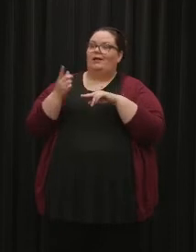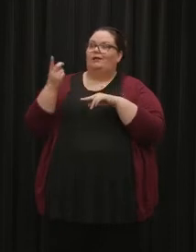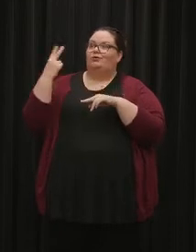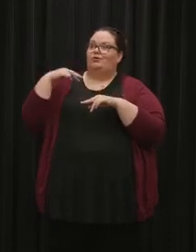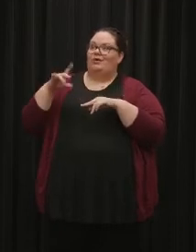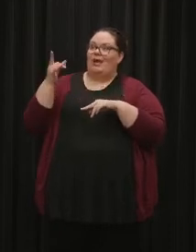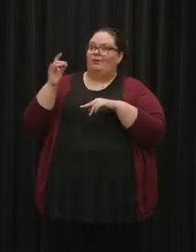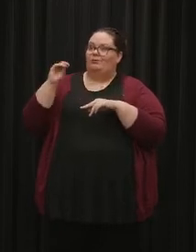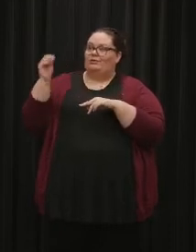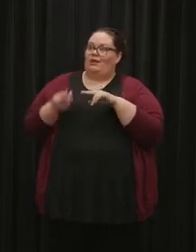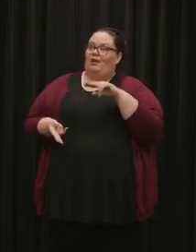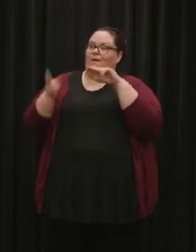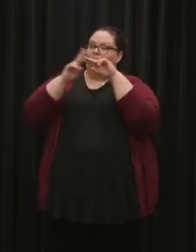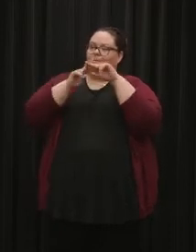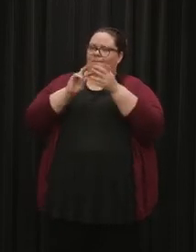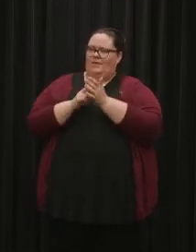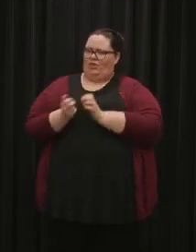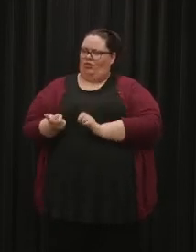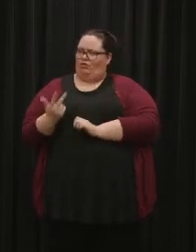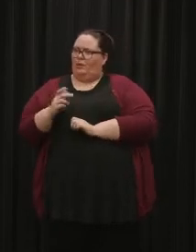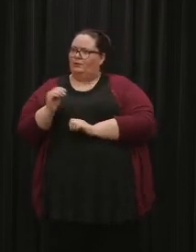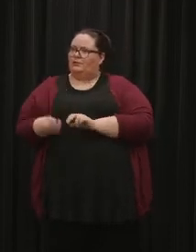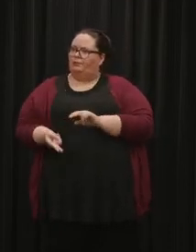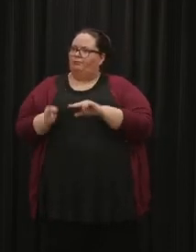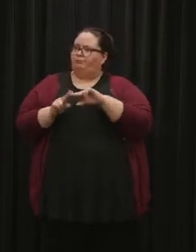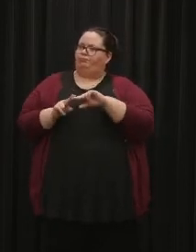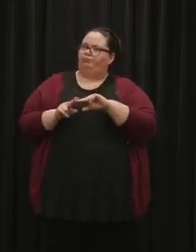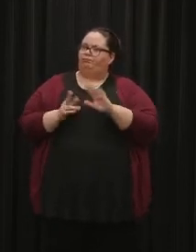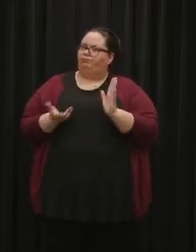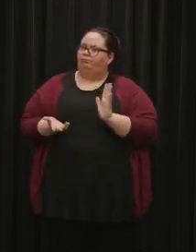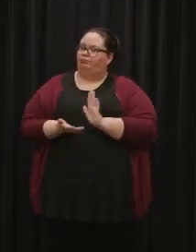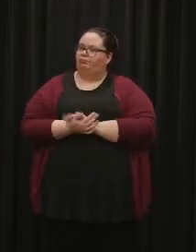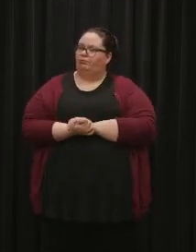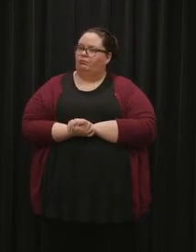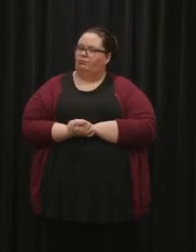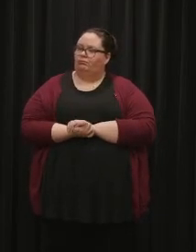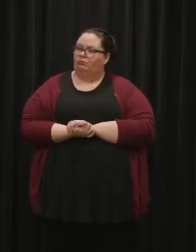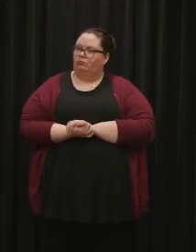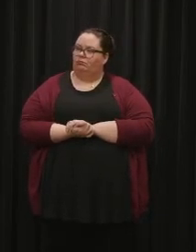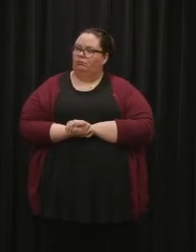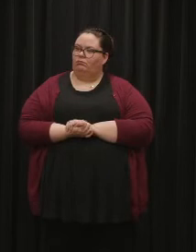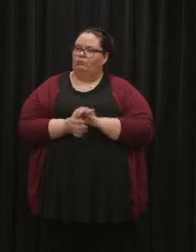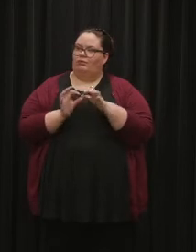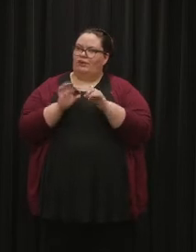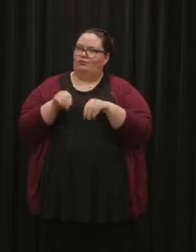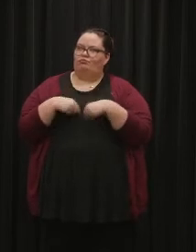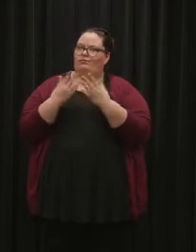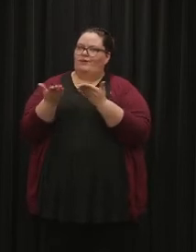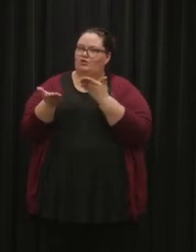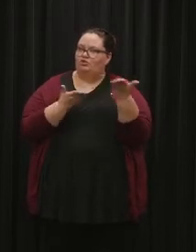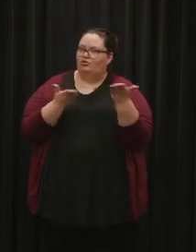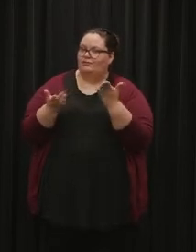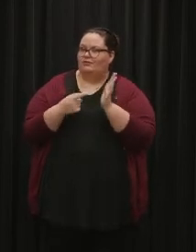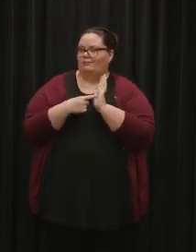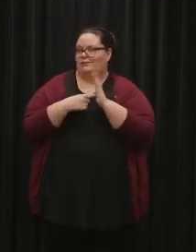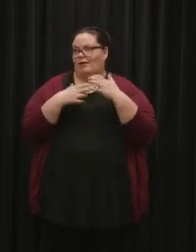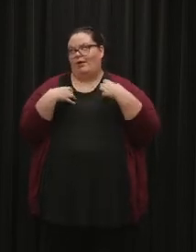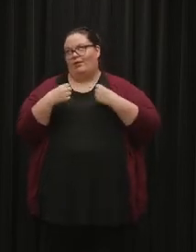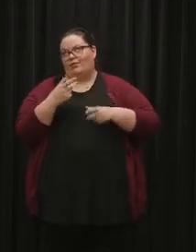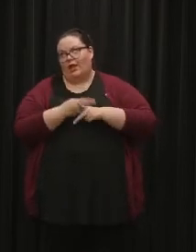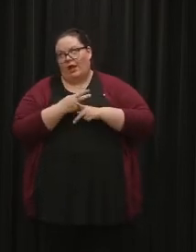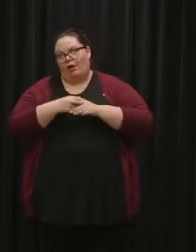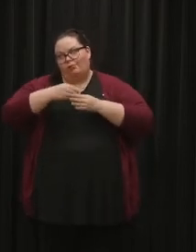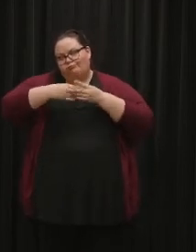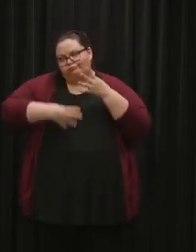before. What does it mean to New Brunswick's fiscal standing and the ability to deliver services like healthcare and